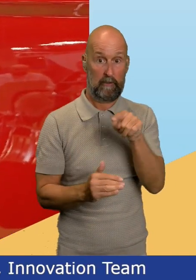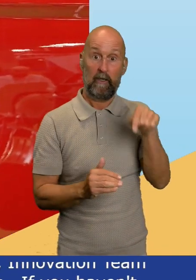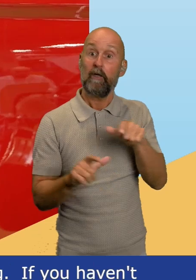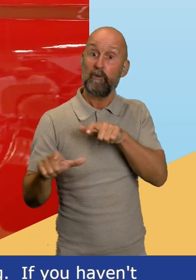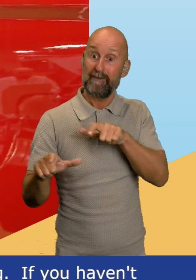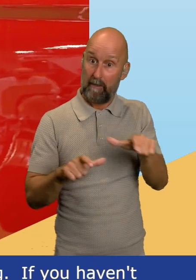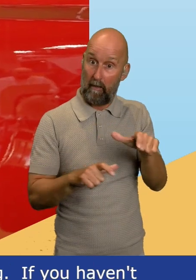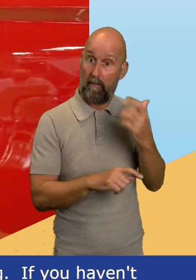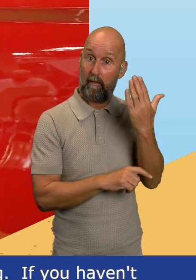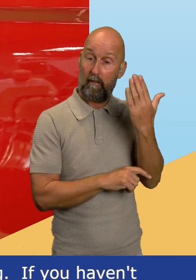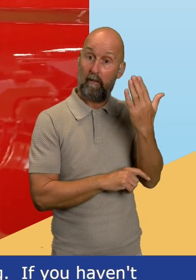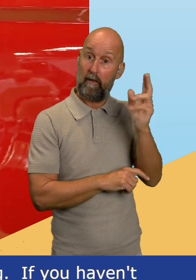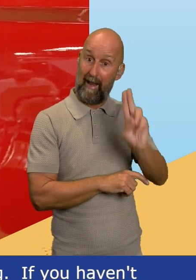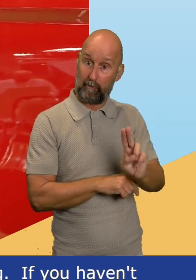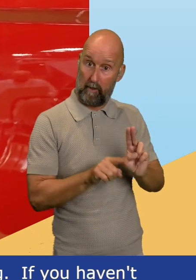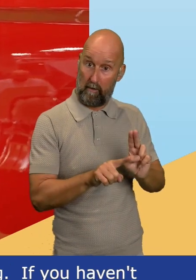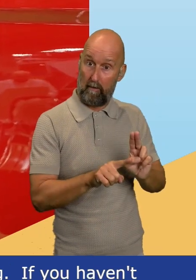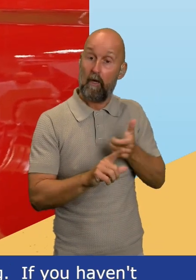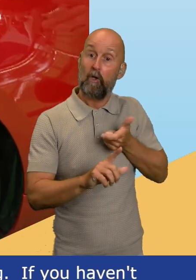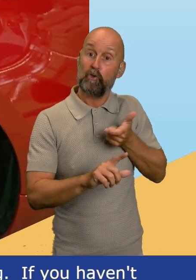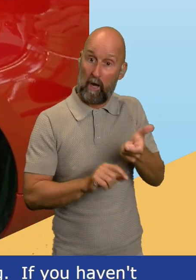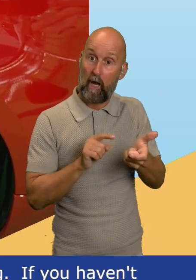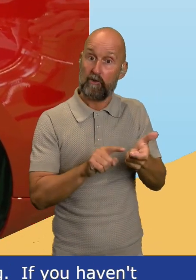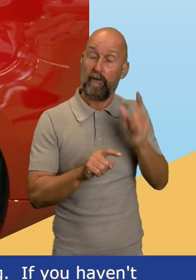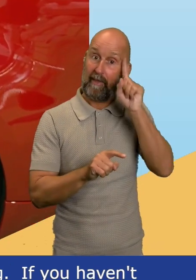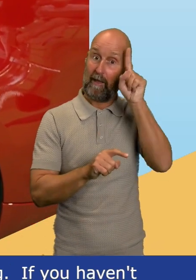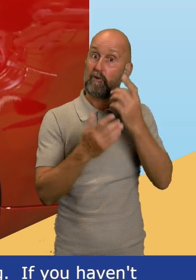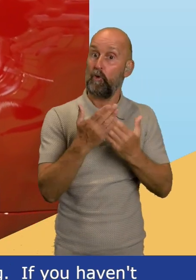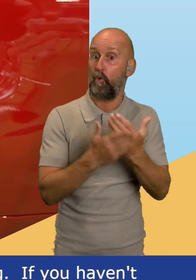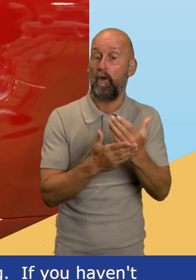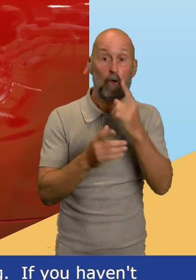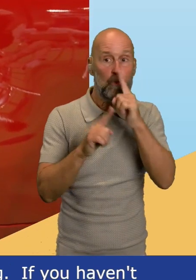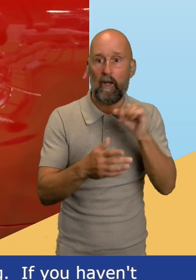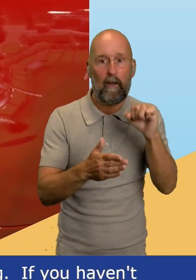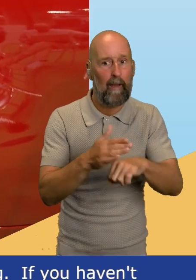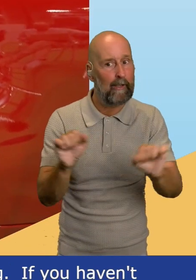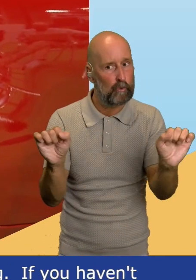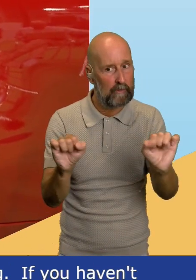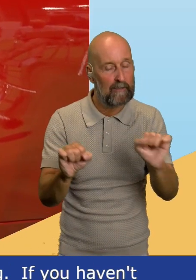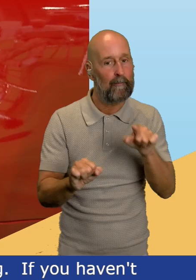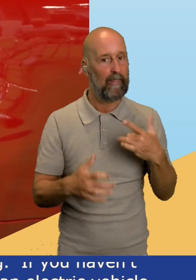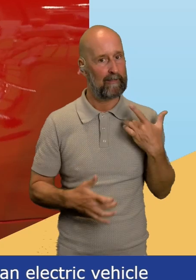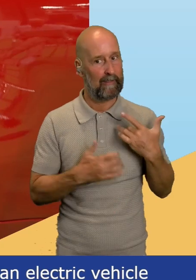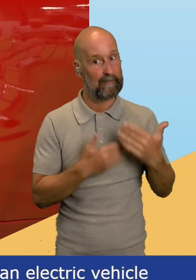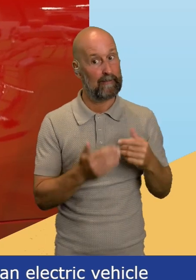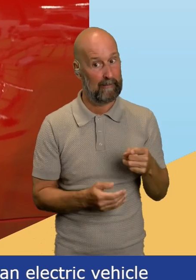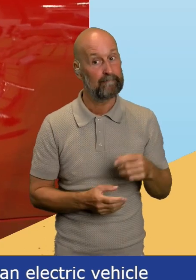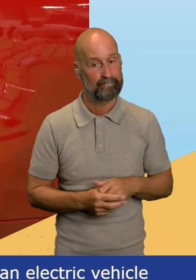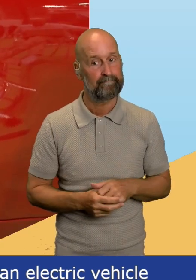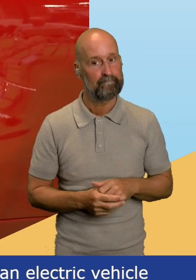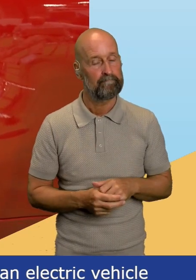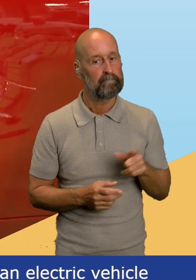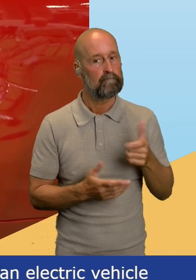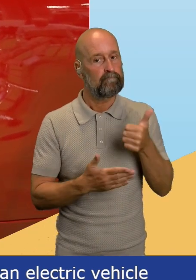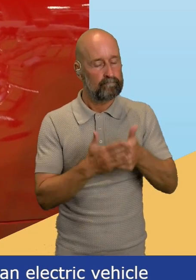an electric vehicle and get it charged. This is innovation at the moment, so you can't get it, but it's a really exciting journey that we're